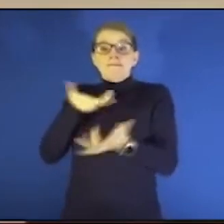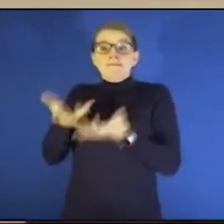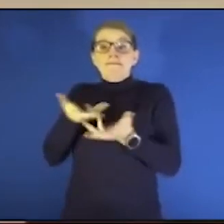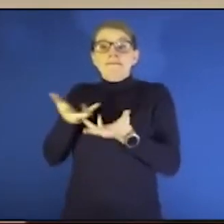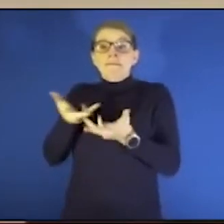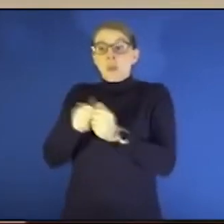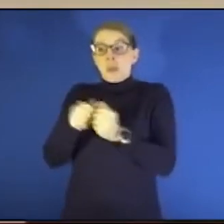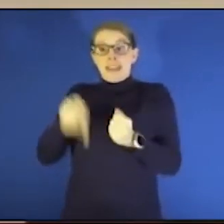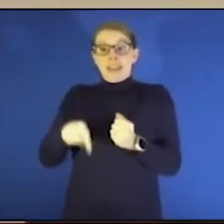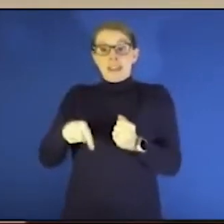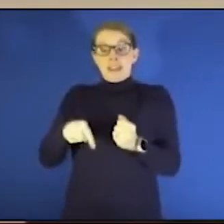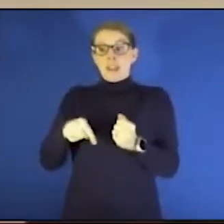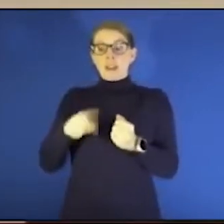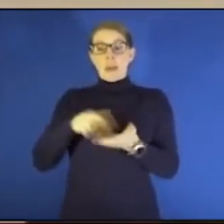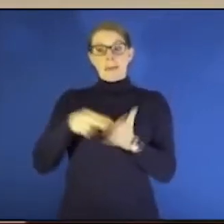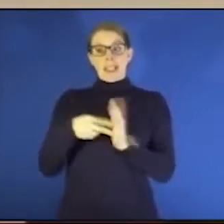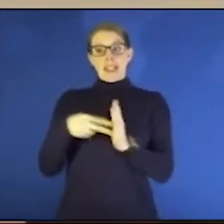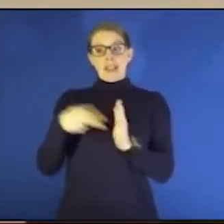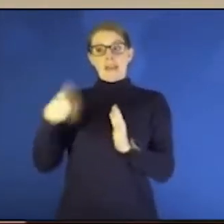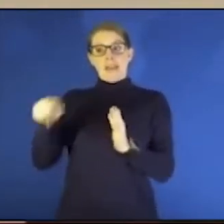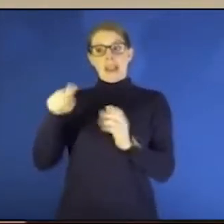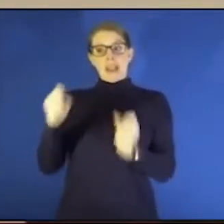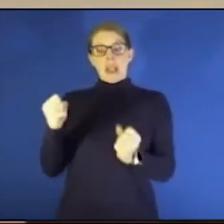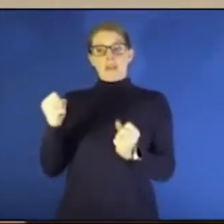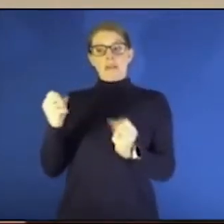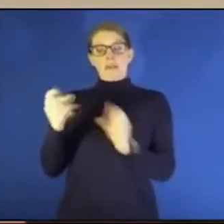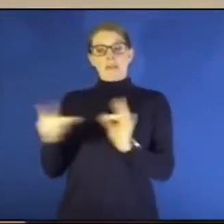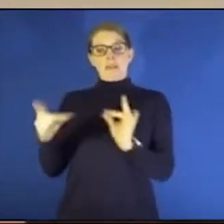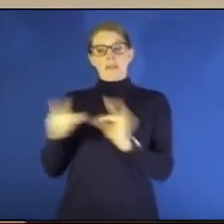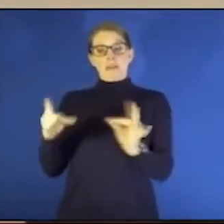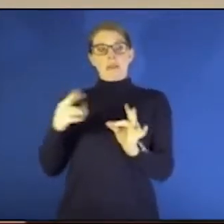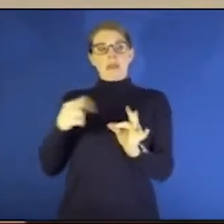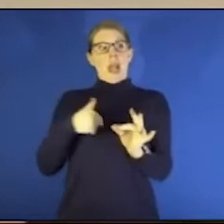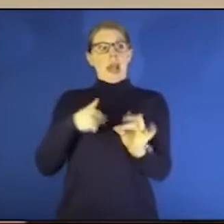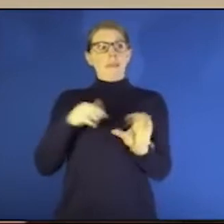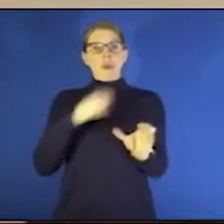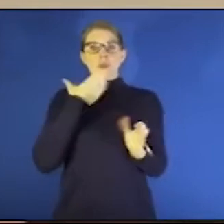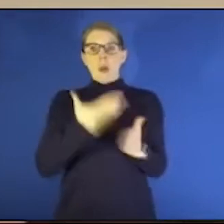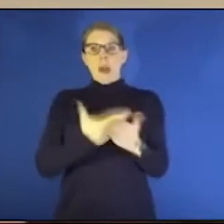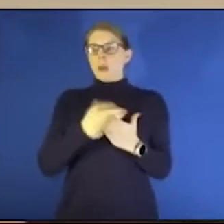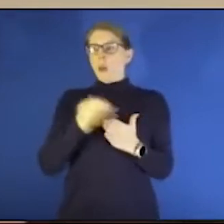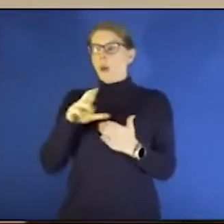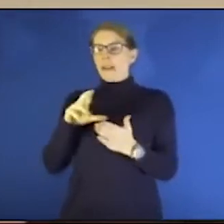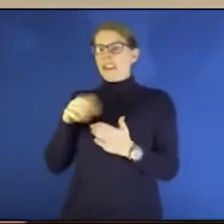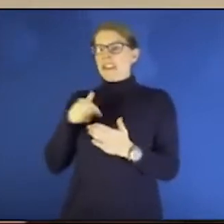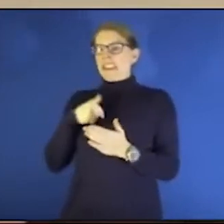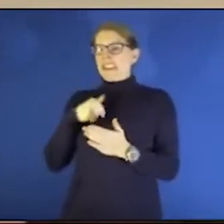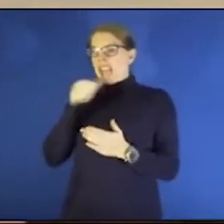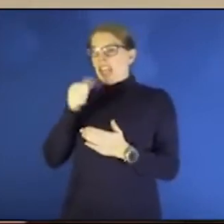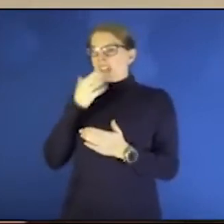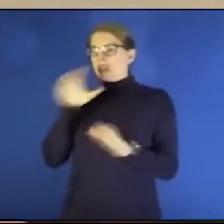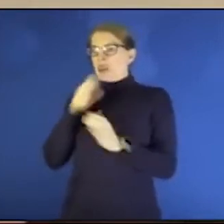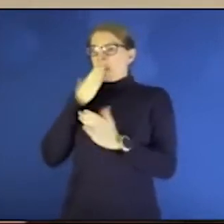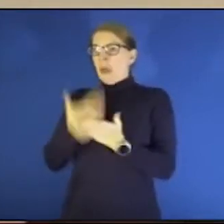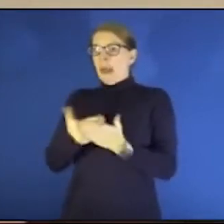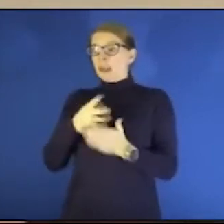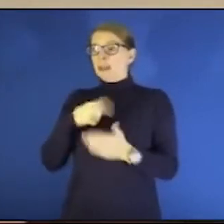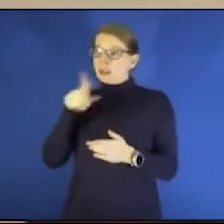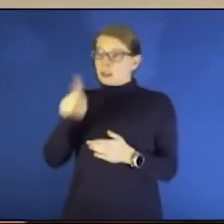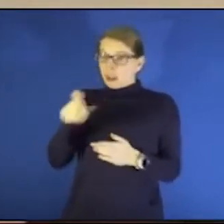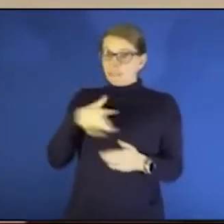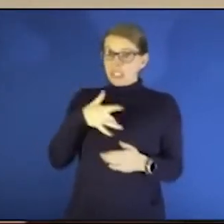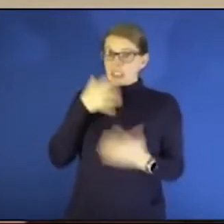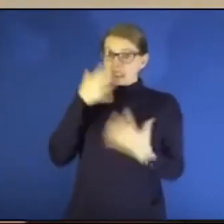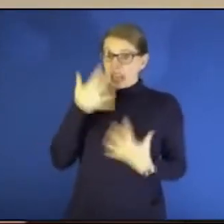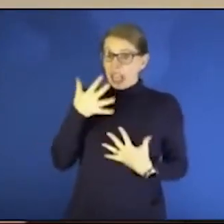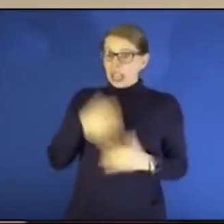period where they can talk to you back and be like, I'm doing well, I'm doing not well. And having those real questions about, are you feeling sad? Do you ever feel so sad you feel like